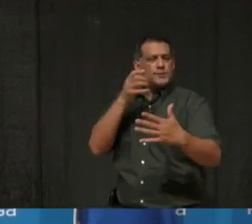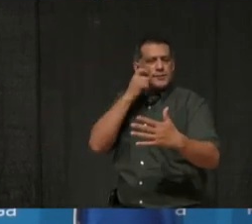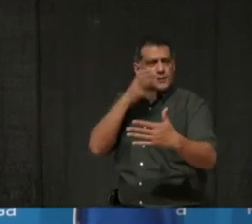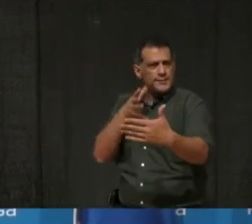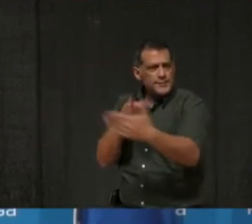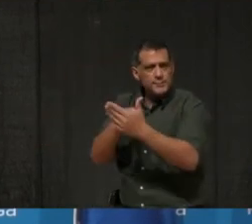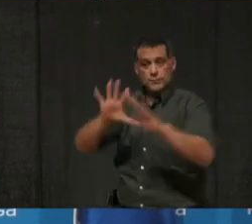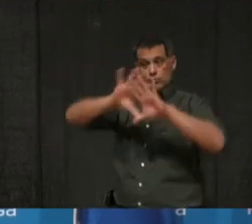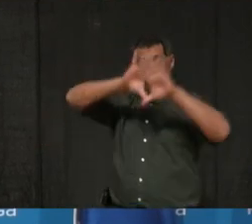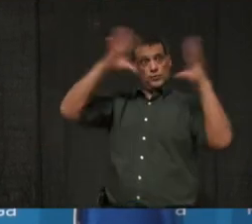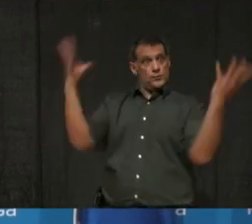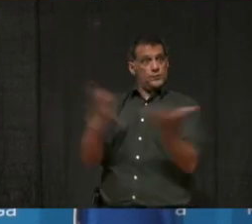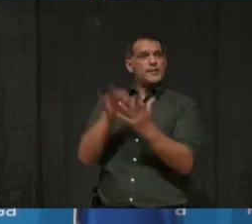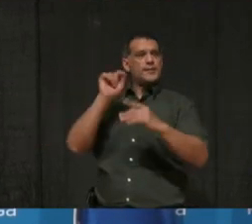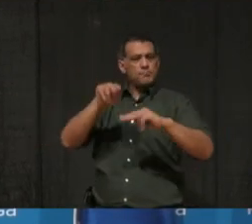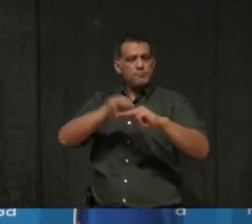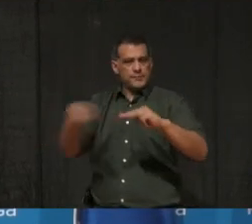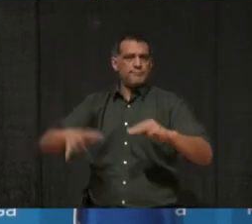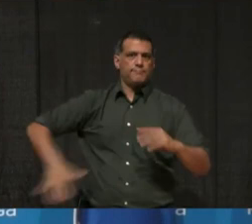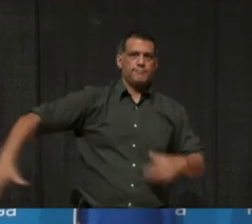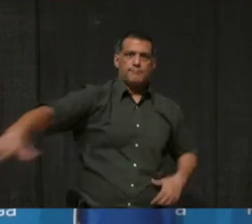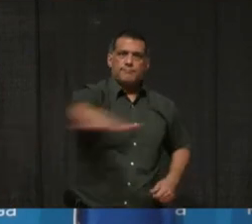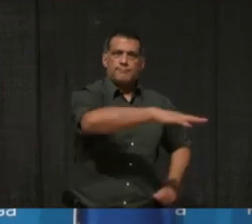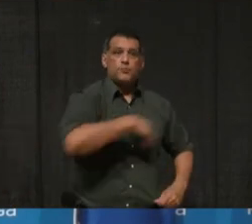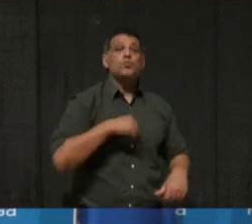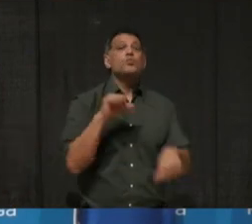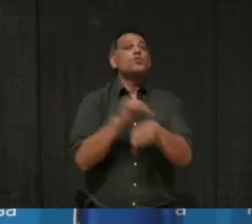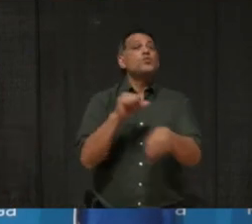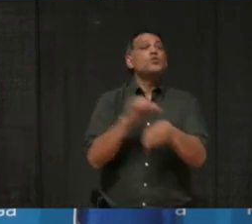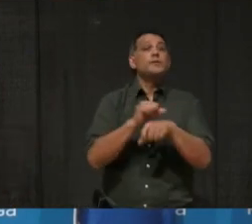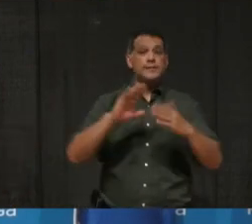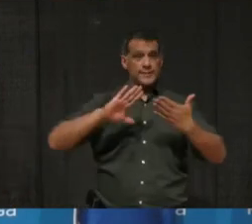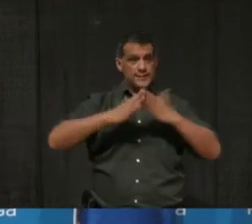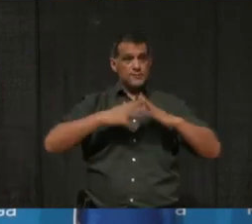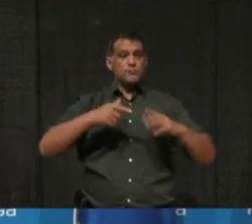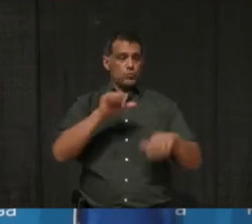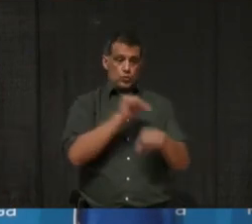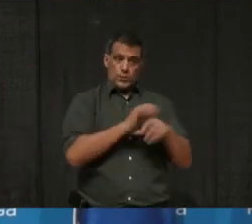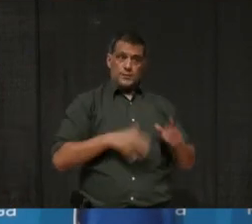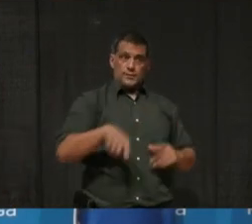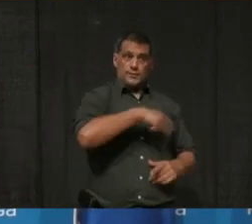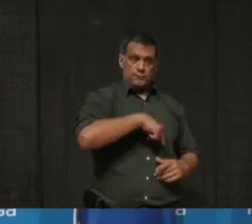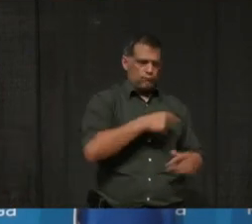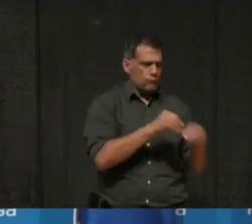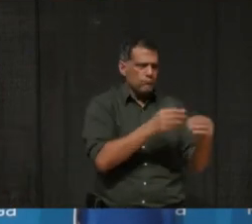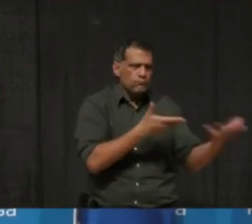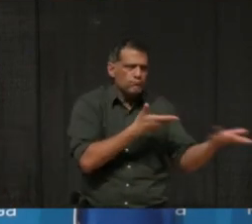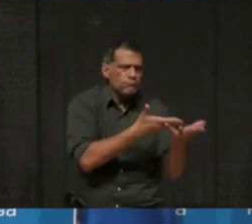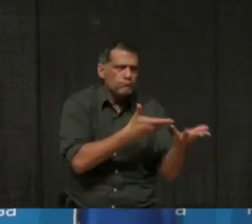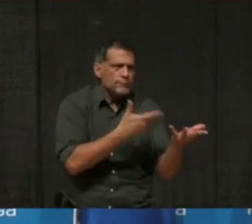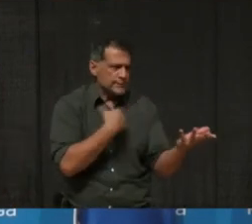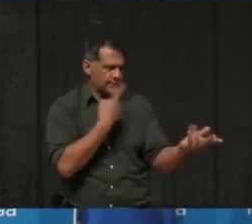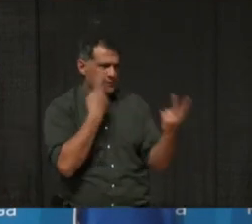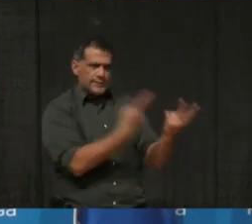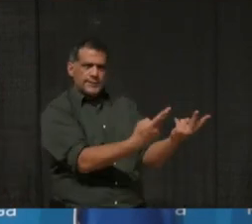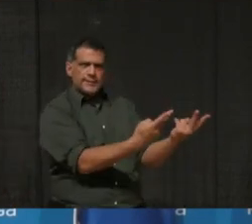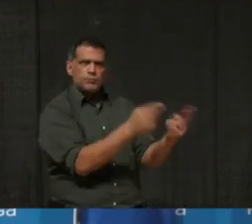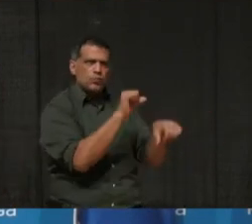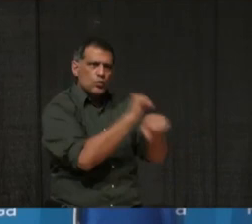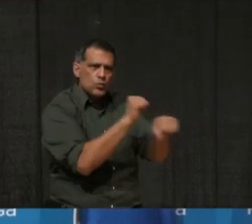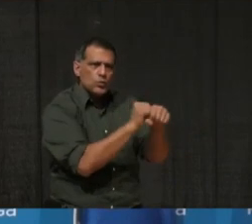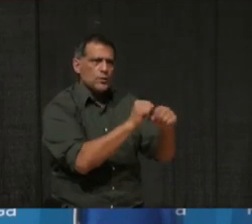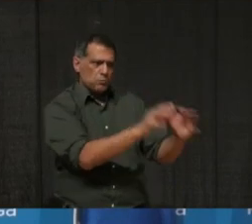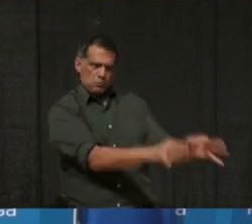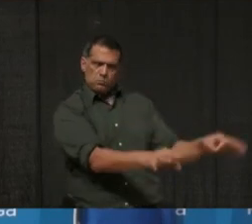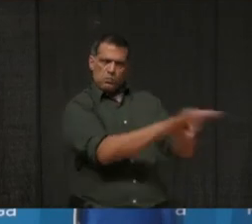Mississauga. I'm also working with our city manager on how we apply this important work to city programs and to